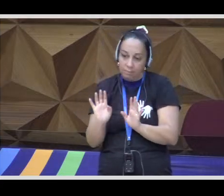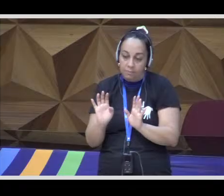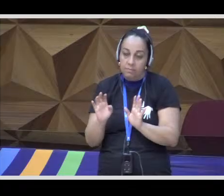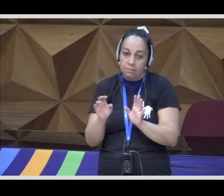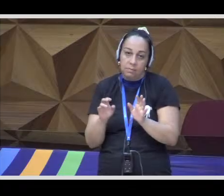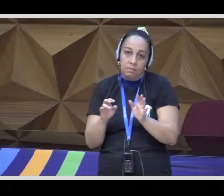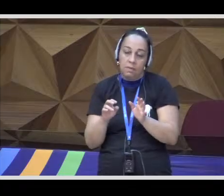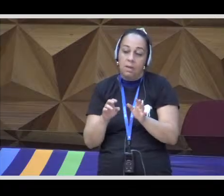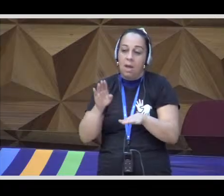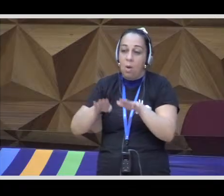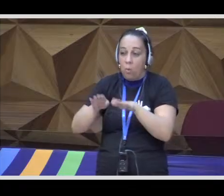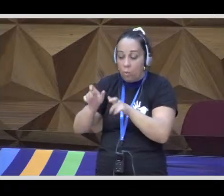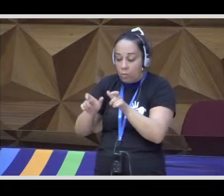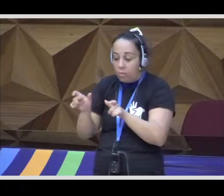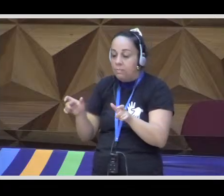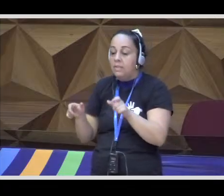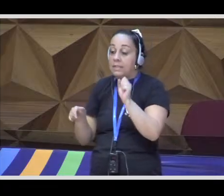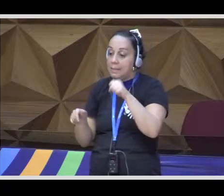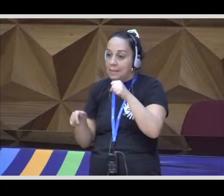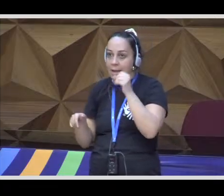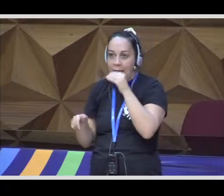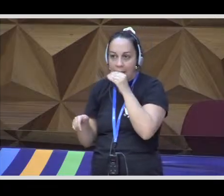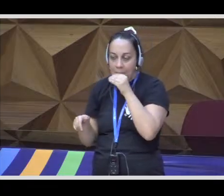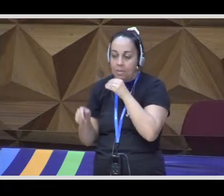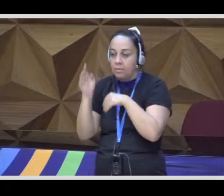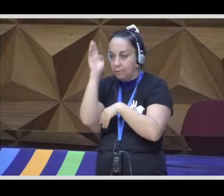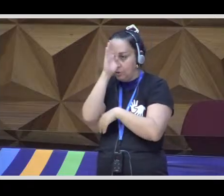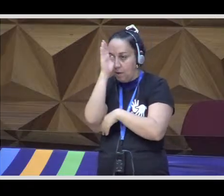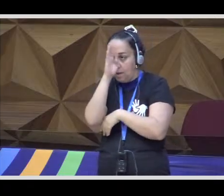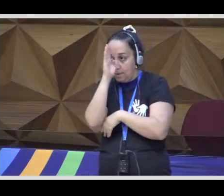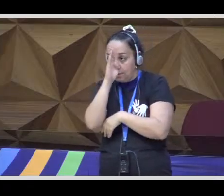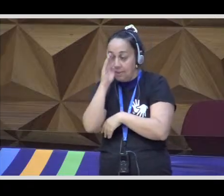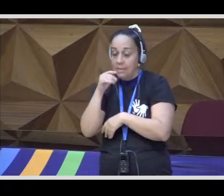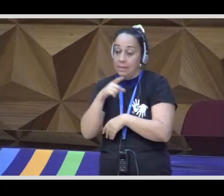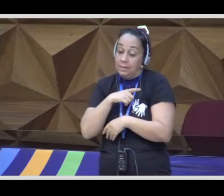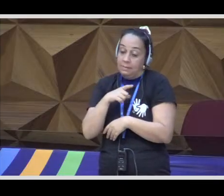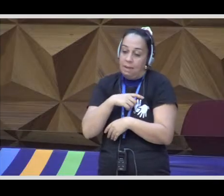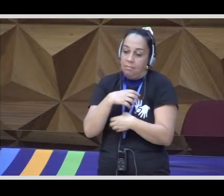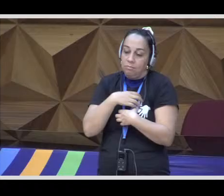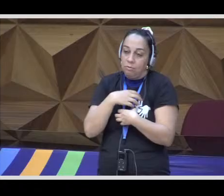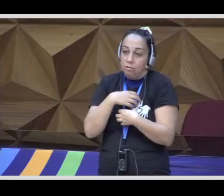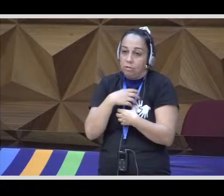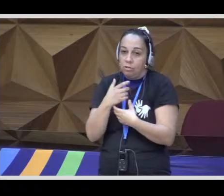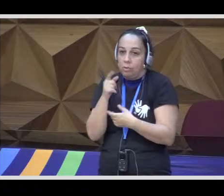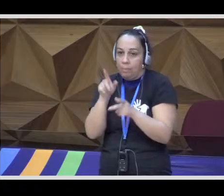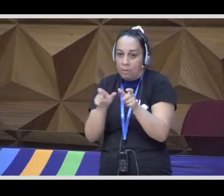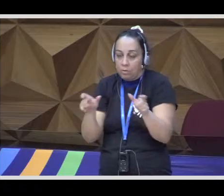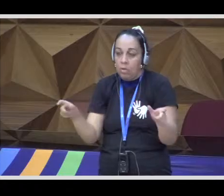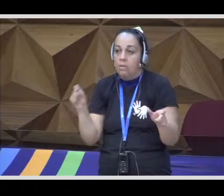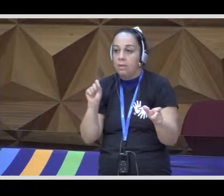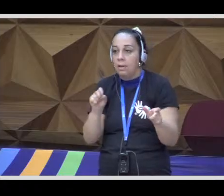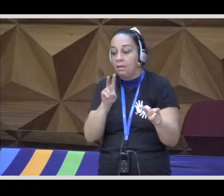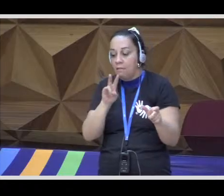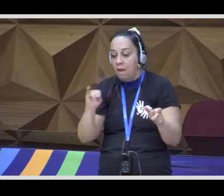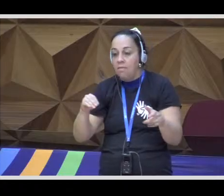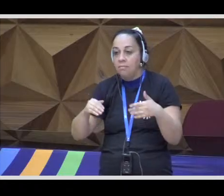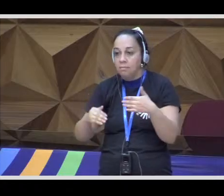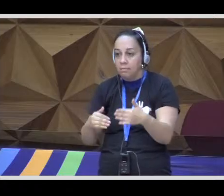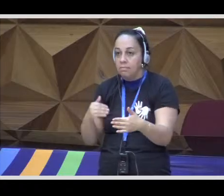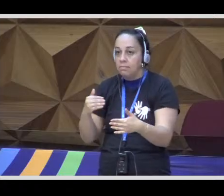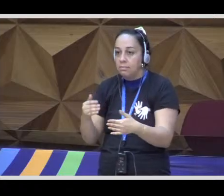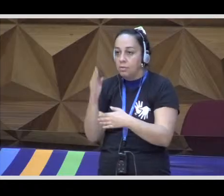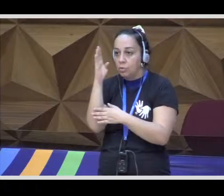very quickly. Some people, it builds up over time. So you need to be able to detect when it starts. And then what